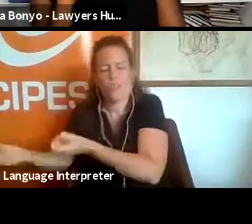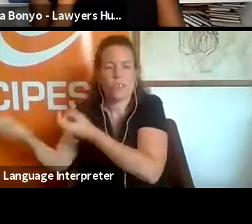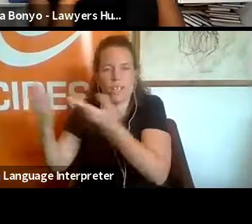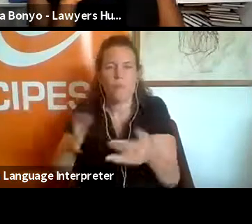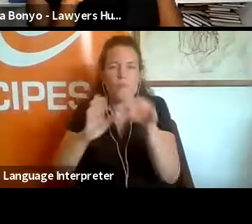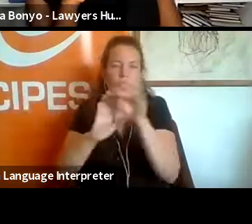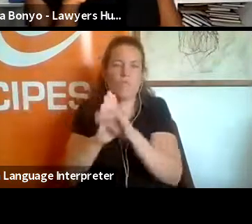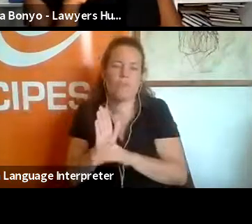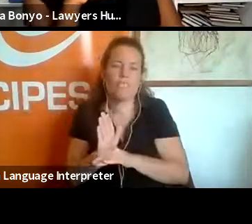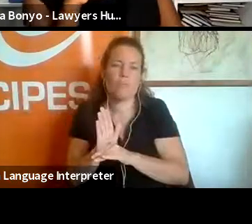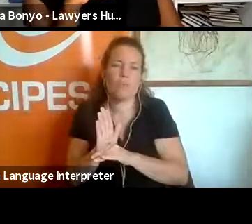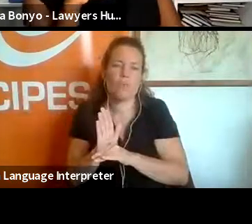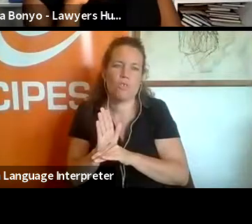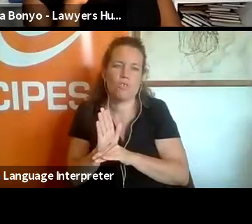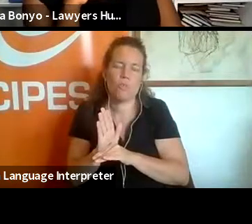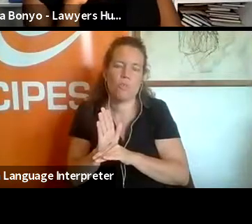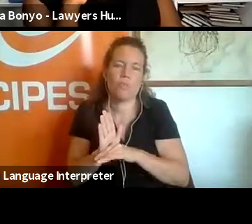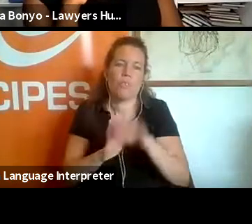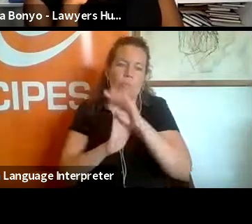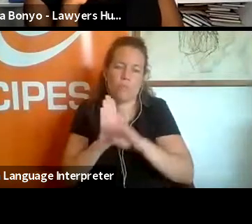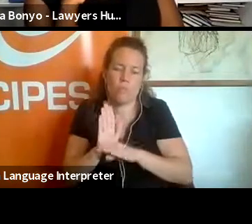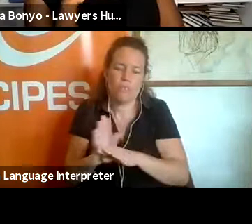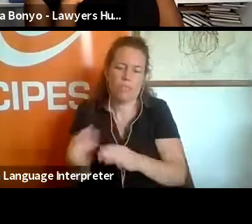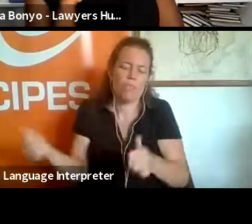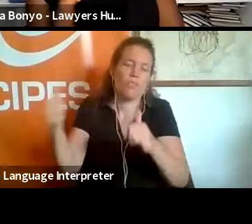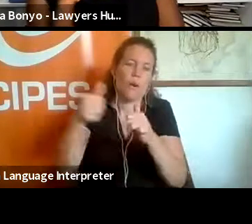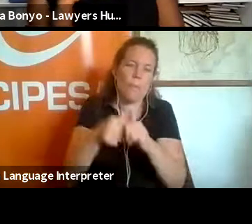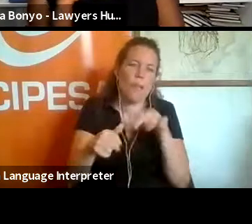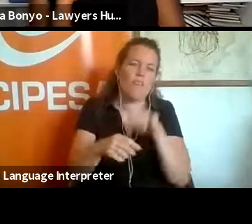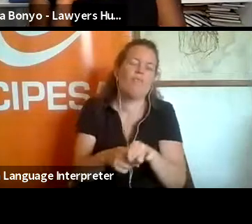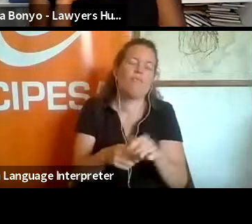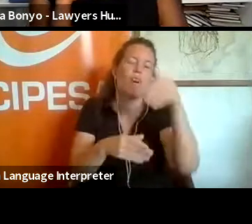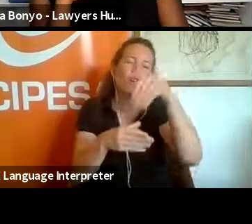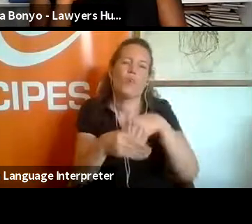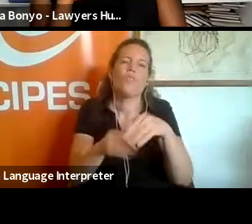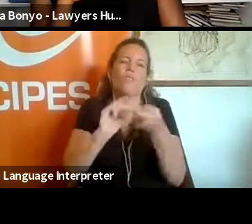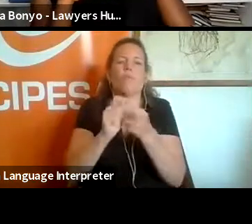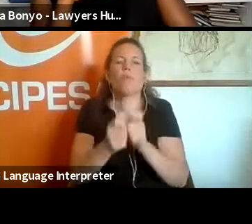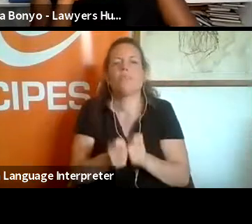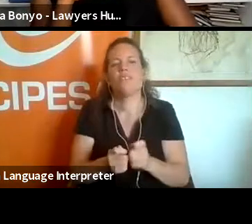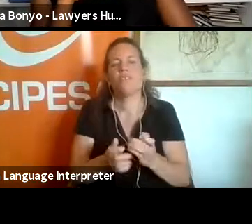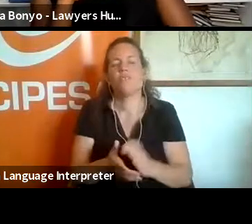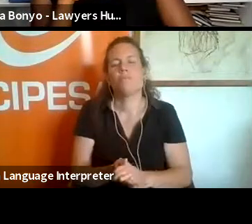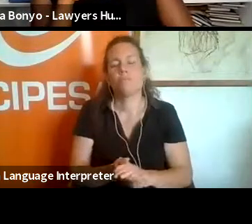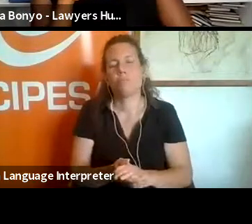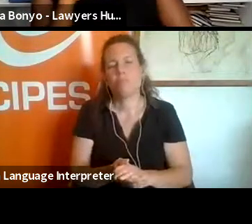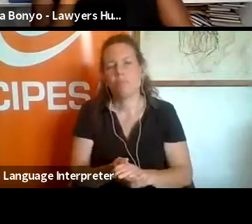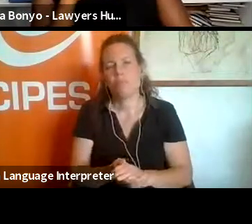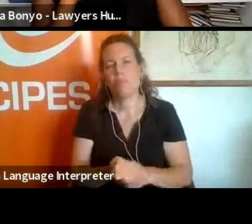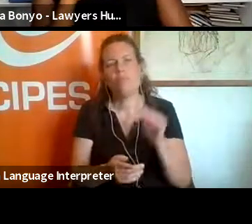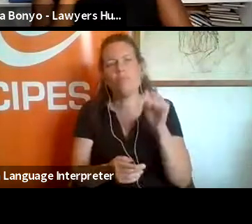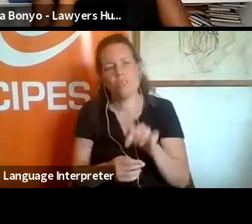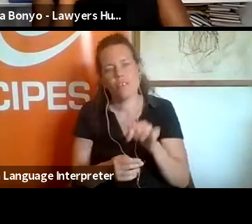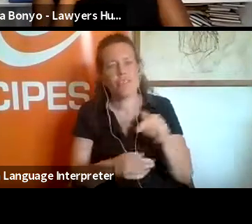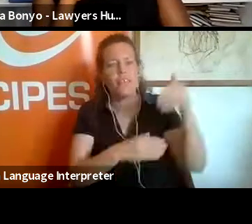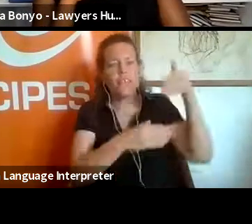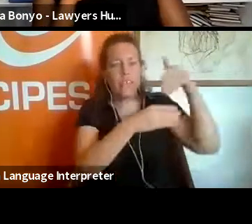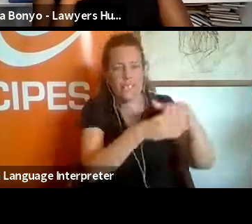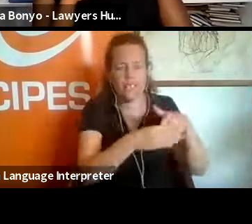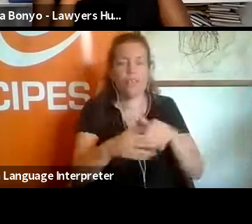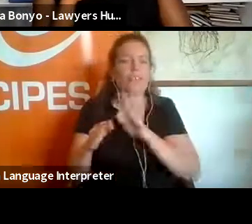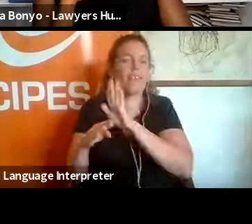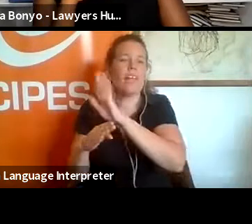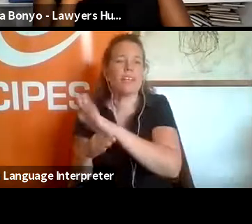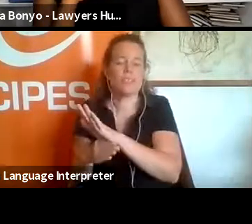rights principles that could be applied to content moderation. And these external non-state actors also include